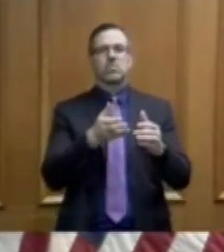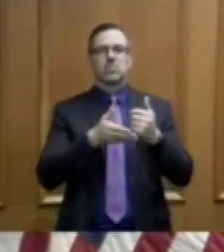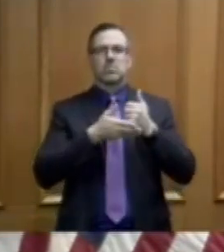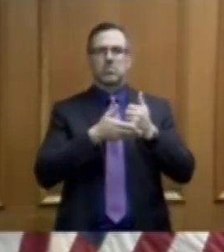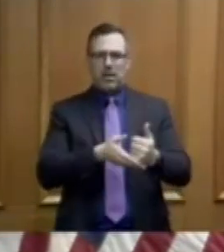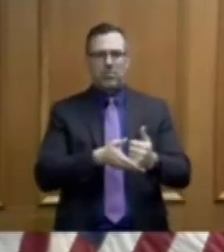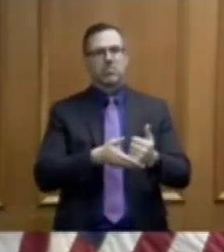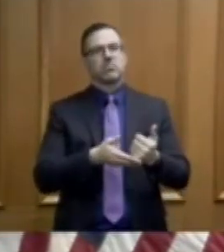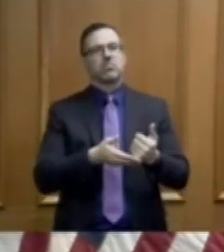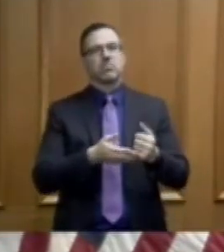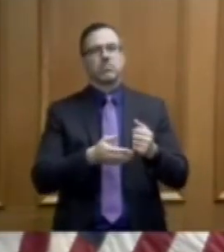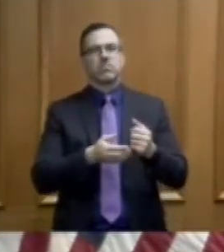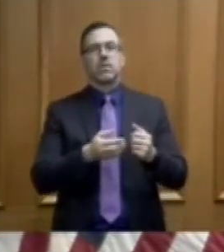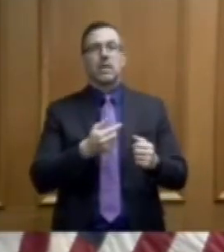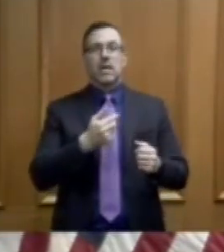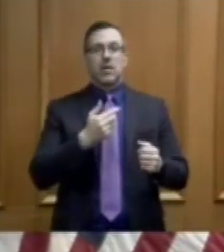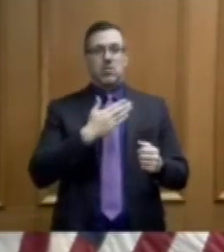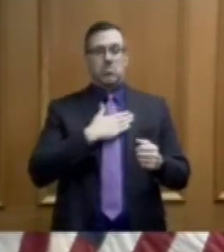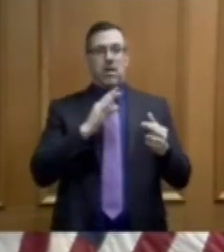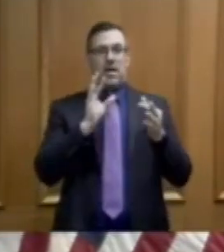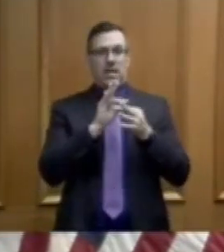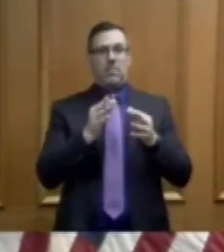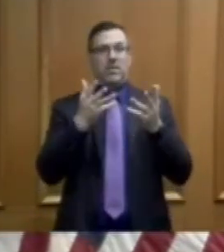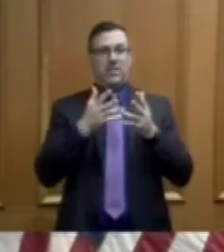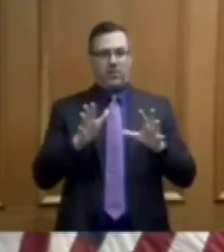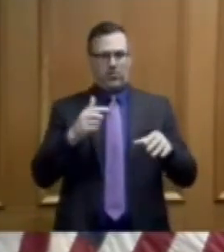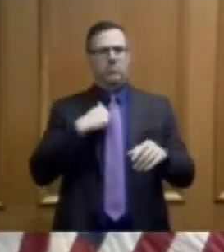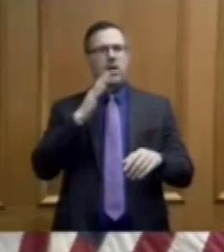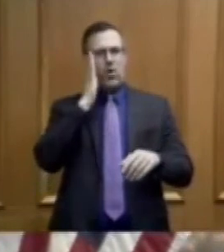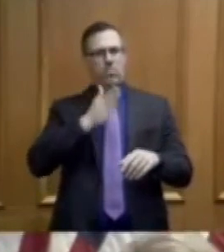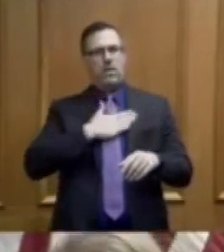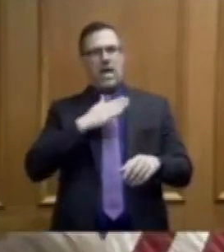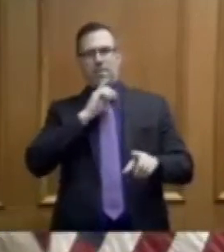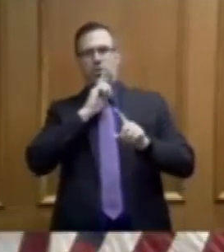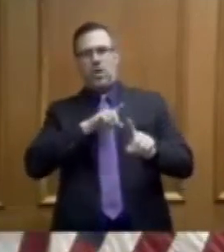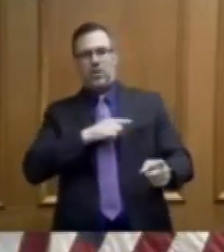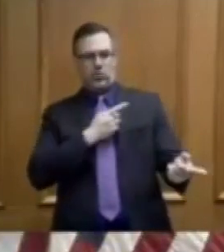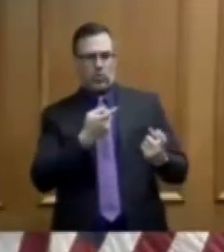That concludes my formal comments, and I'm happy to help the governor take any questions.